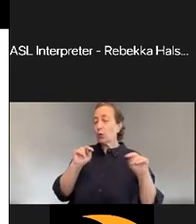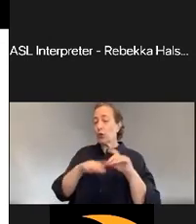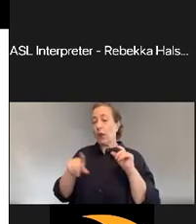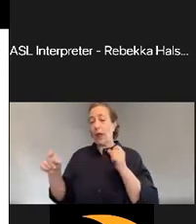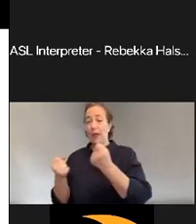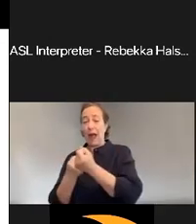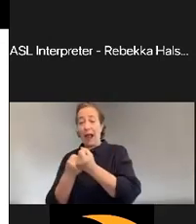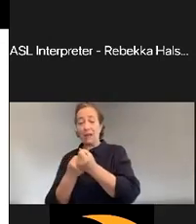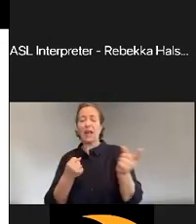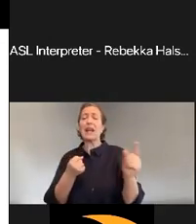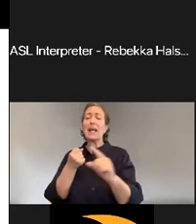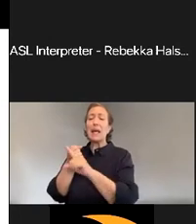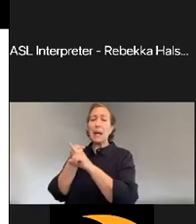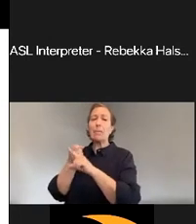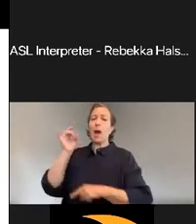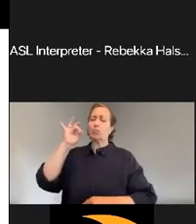there.